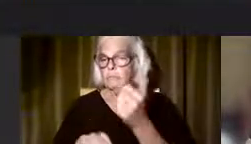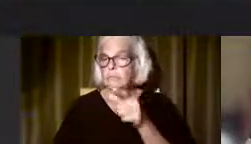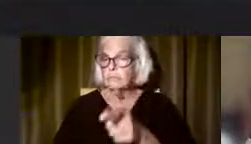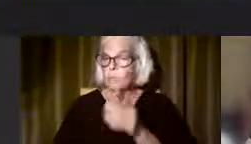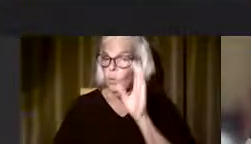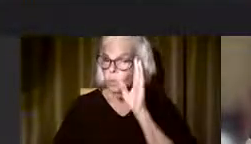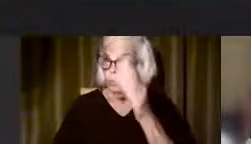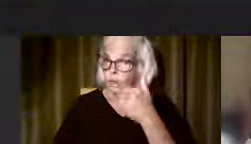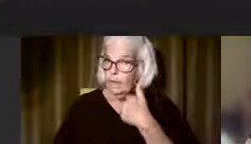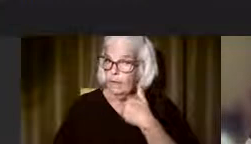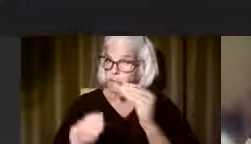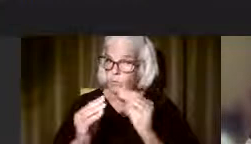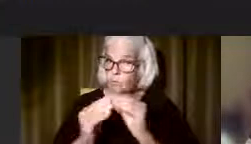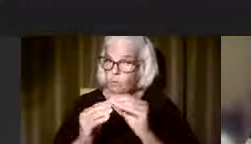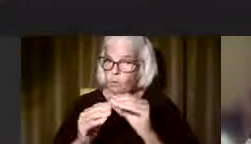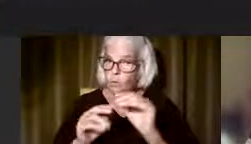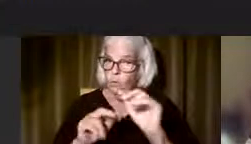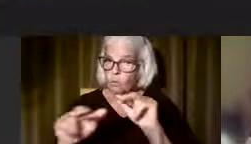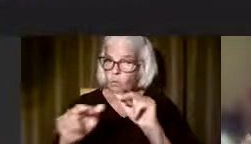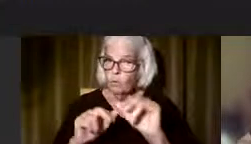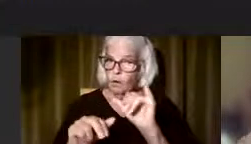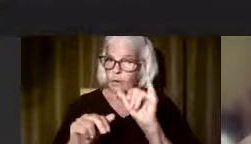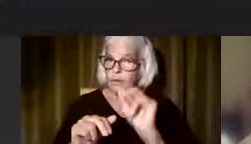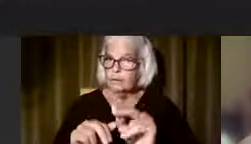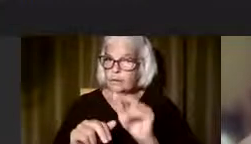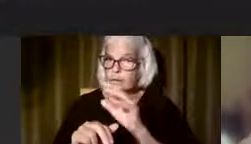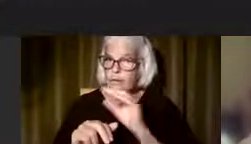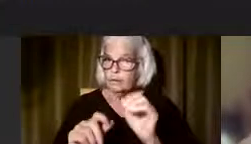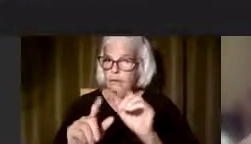people or with higher case counts?